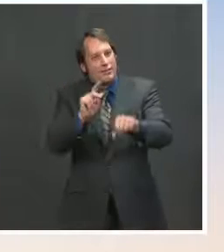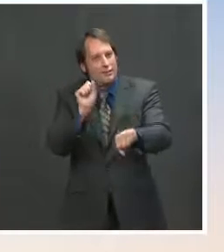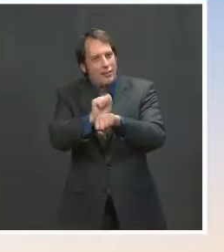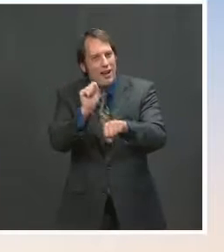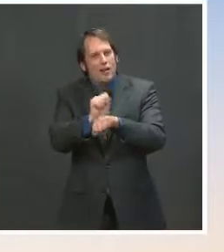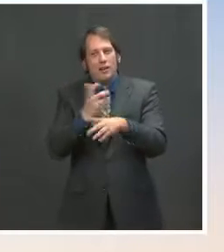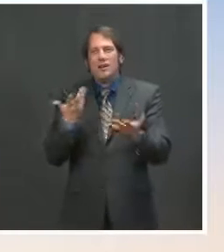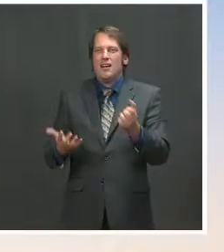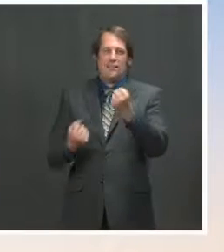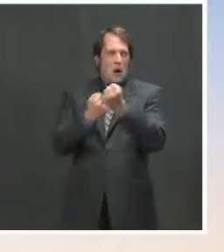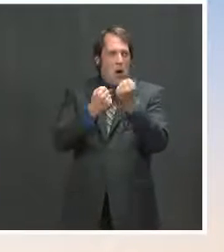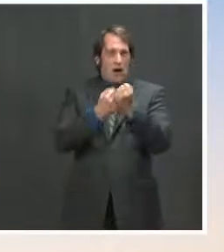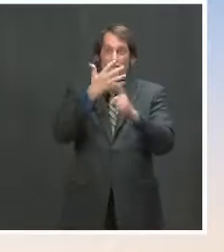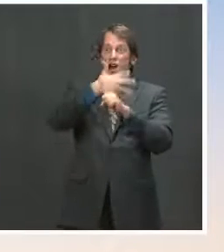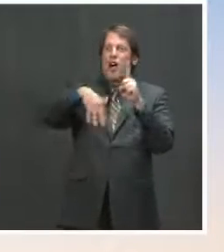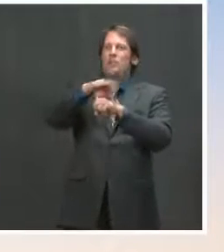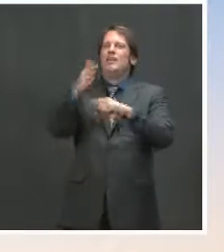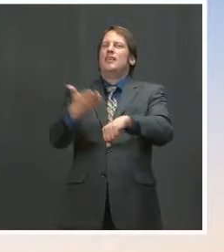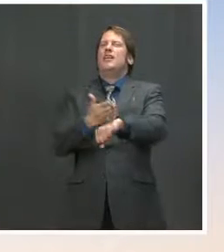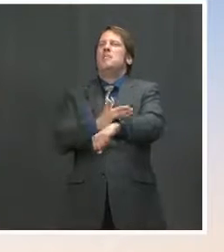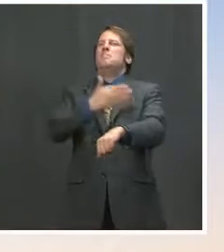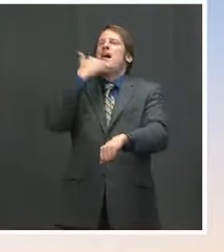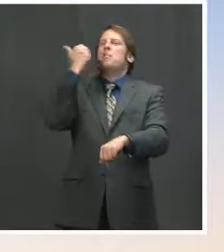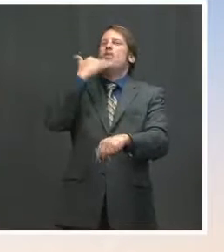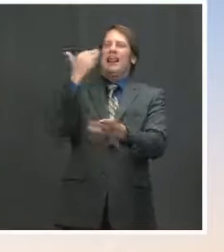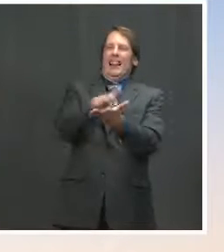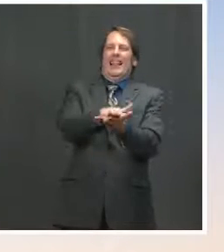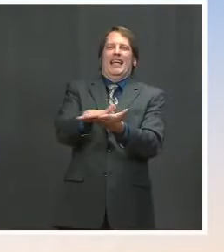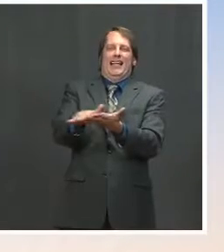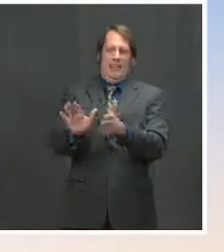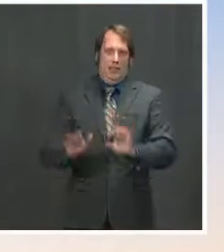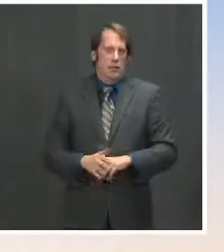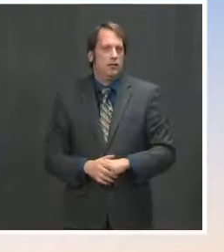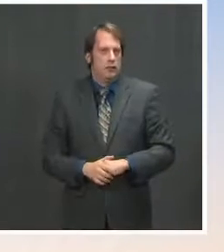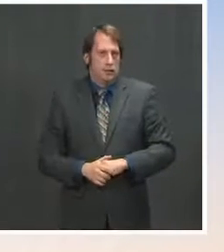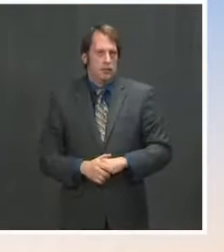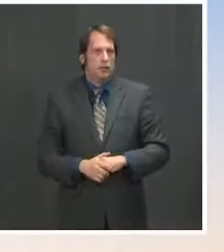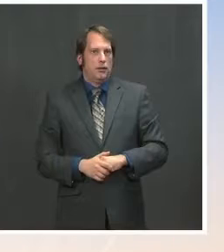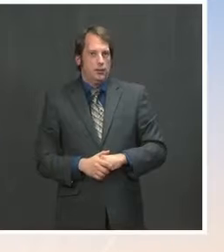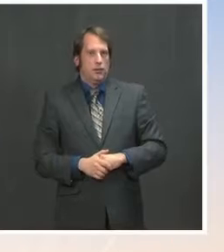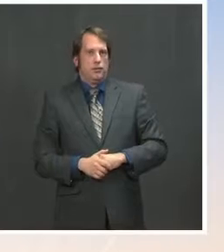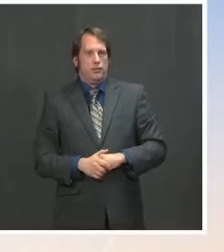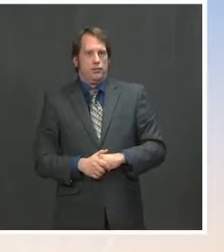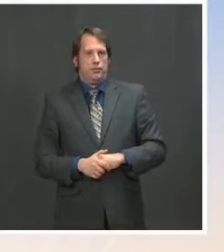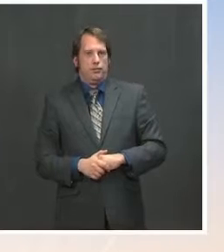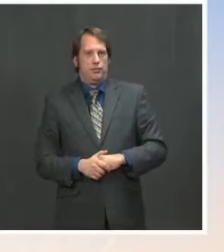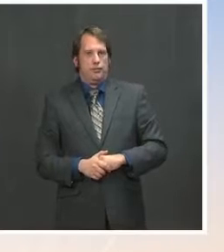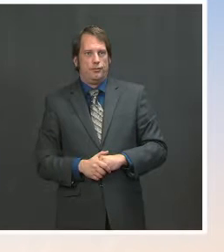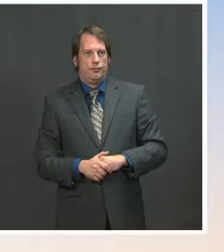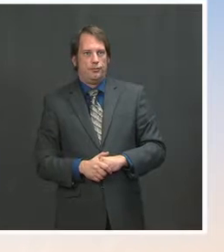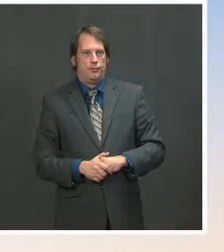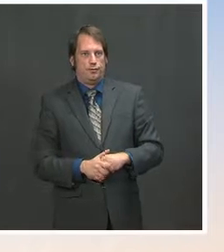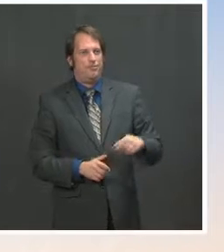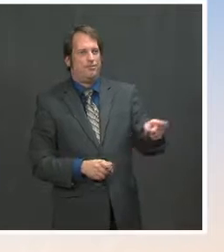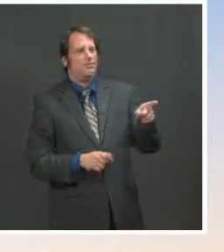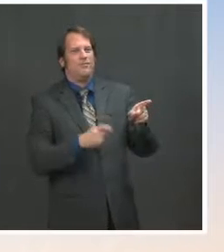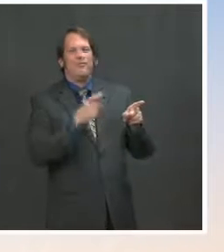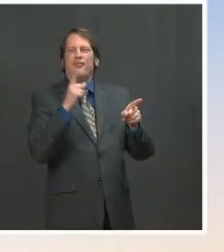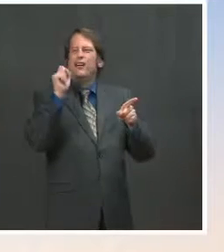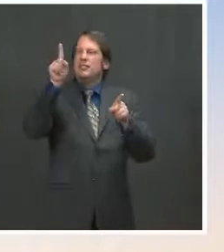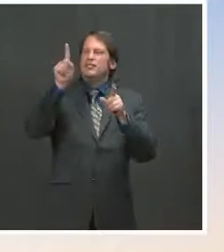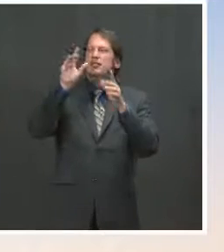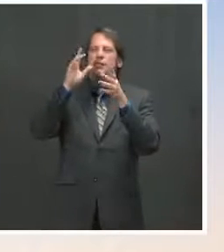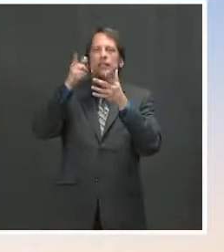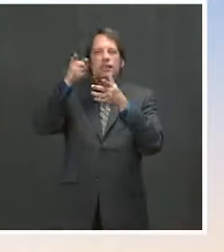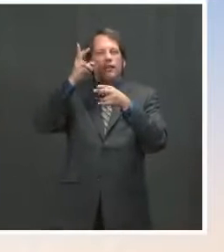question. You mentioned the Office of Refugee Resettlement that mm-hmm. it's exhausted its funding. Do you expect